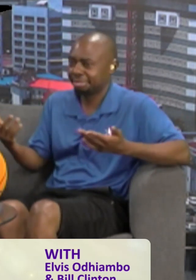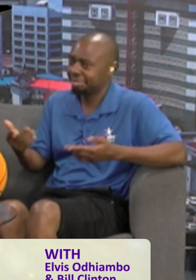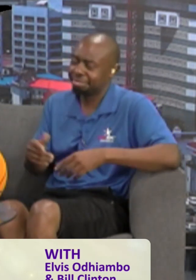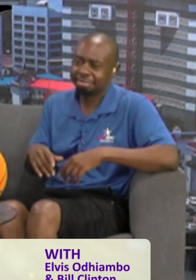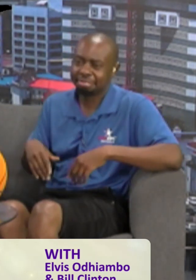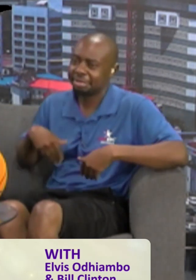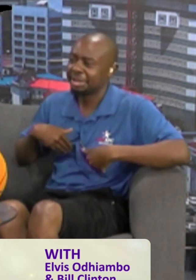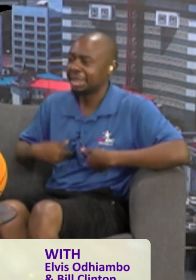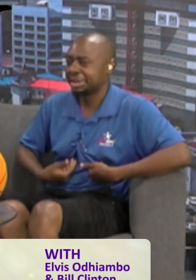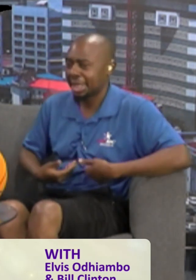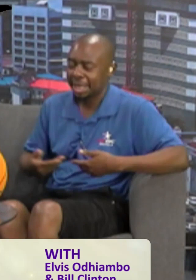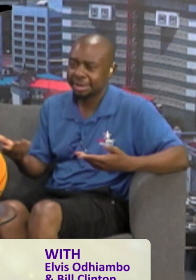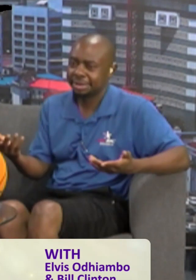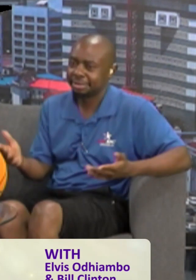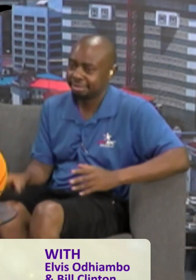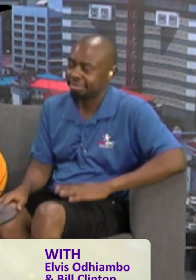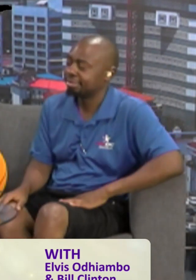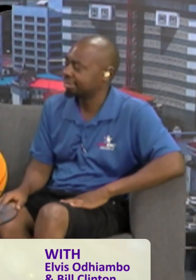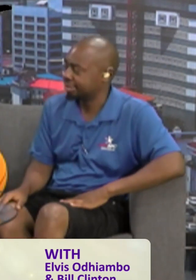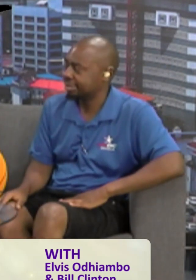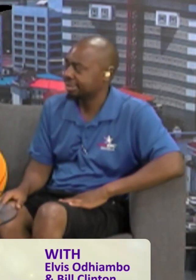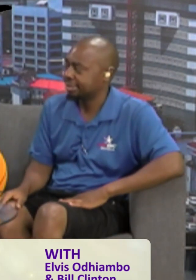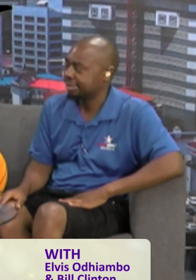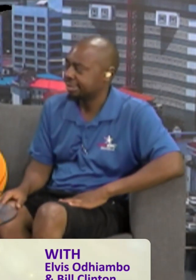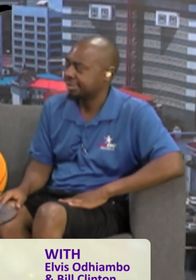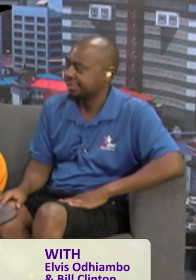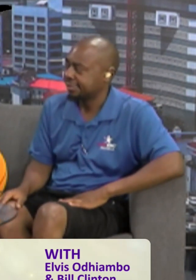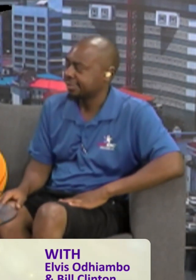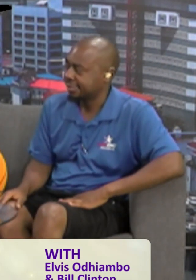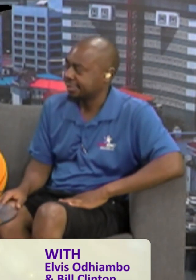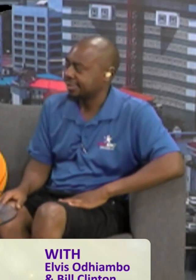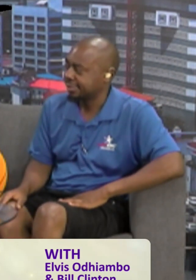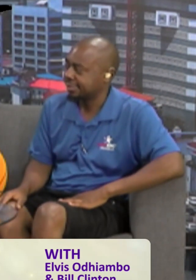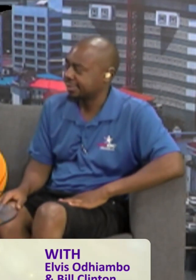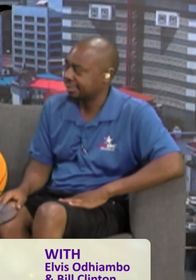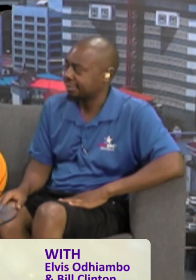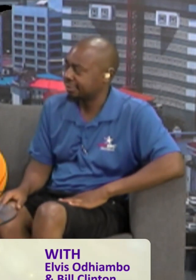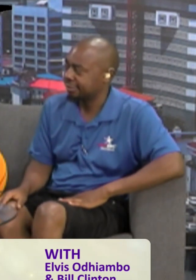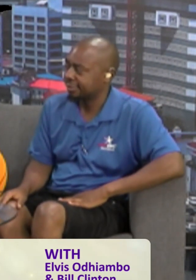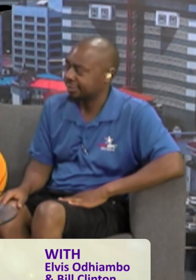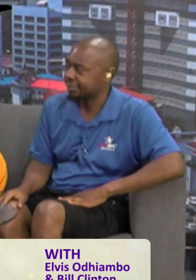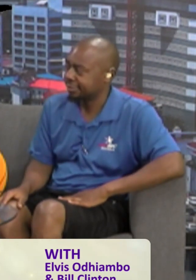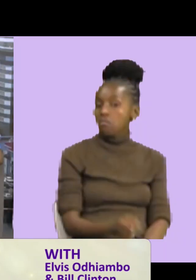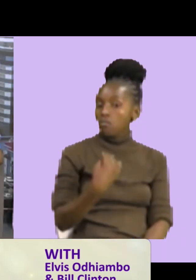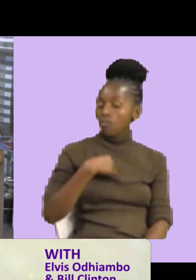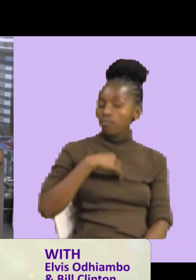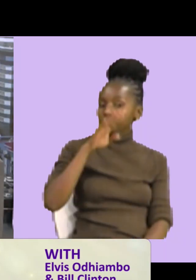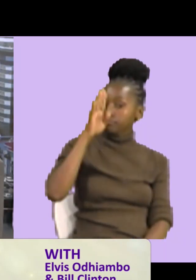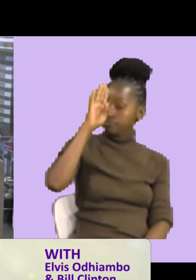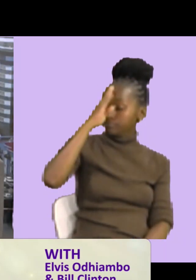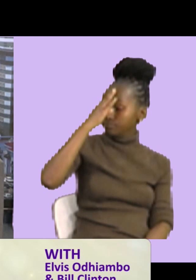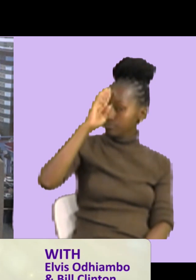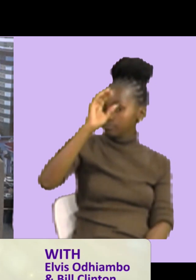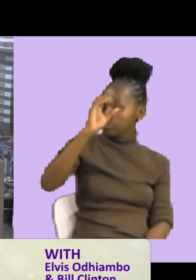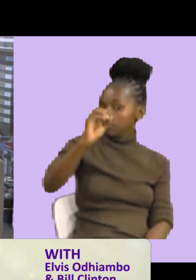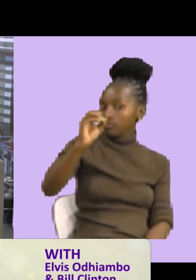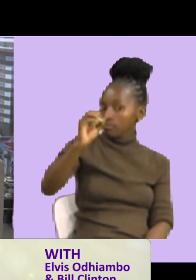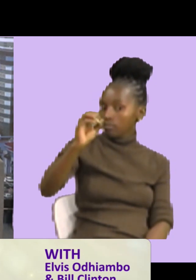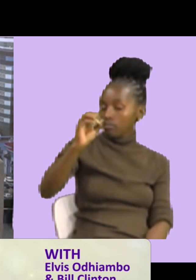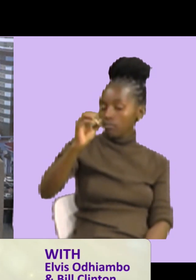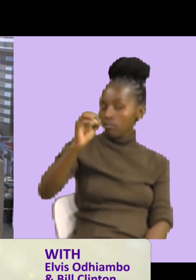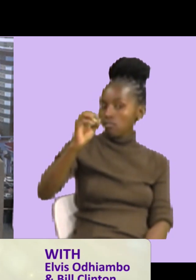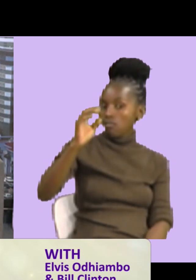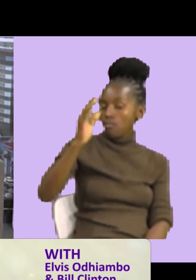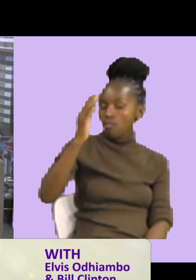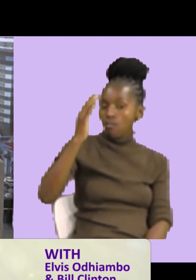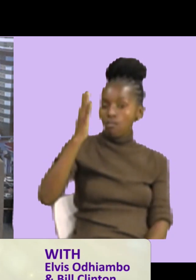all these tournaments at once. I believe most of them are very tired, and that is the problem. Without a doubt, that can